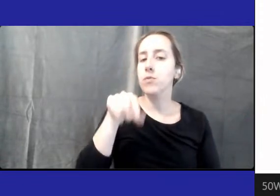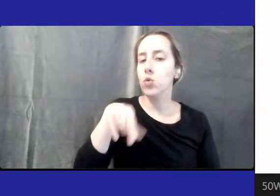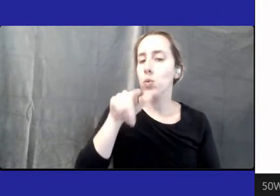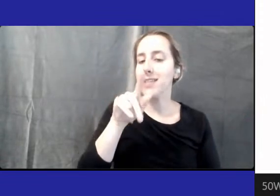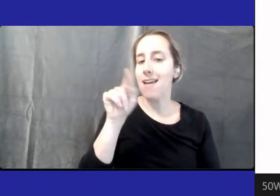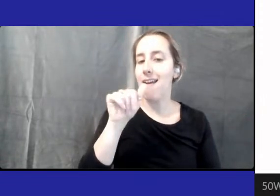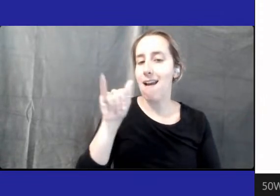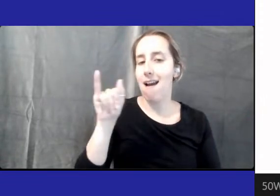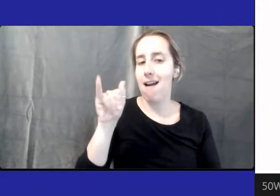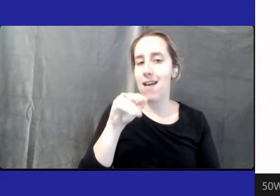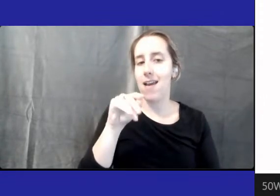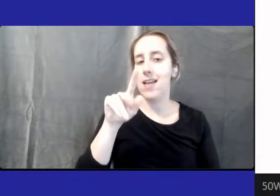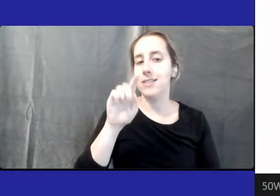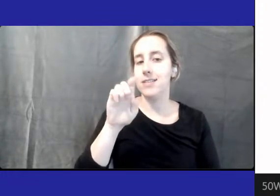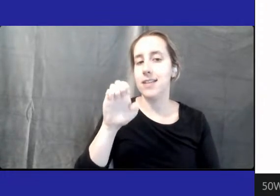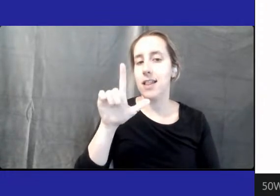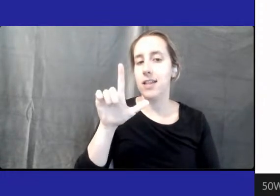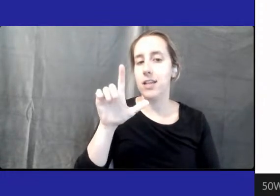Next slide.